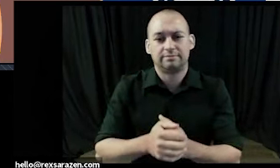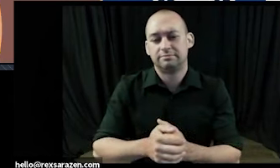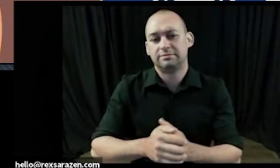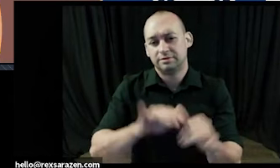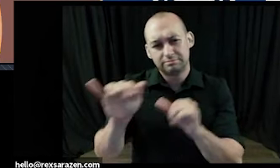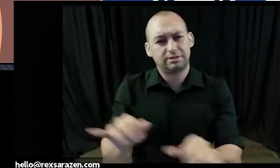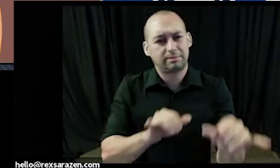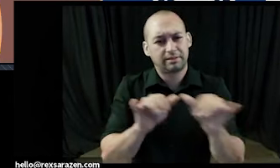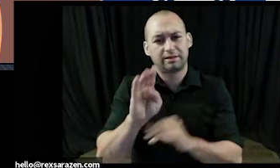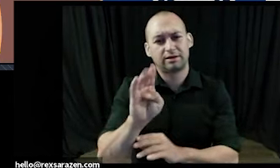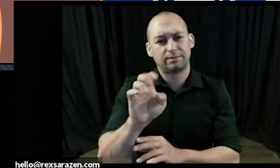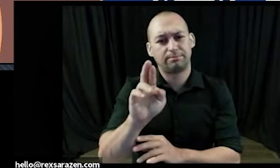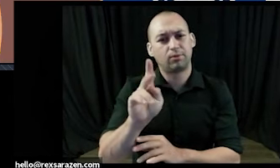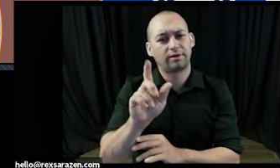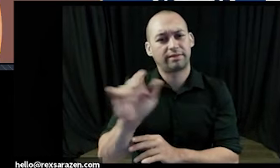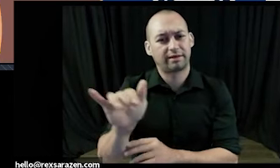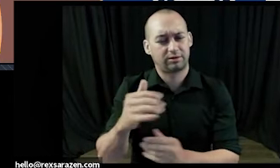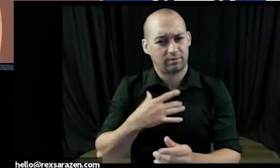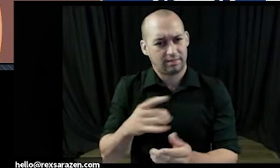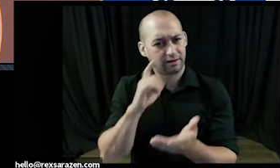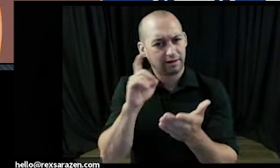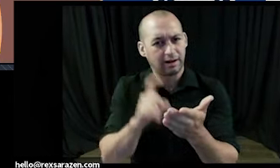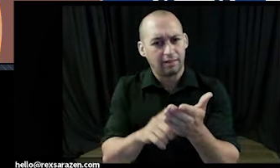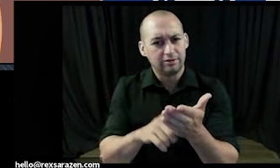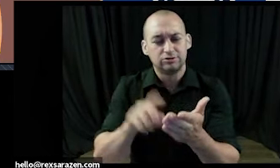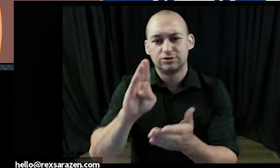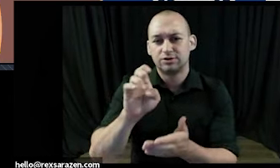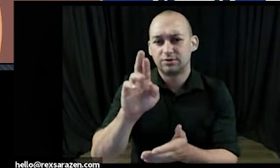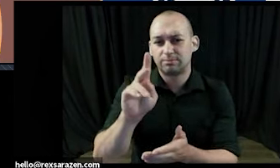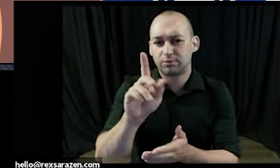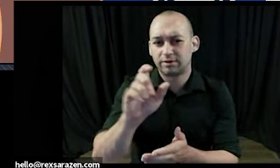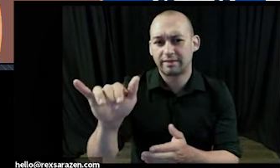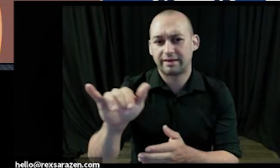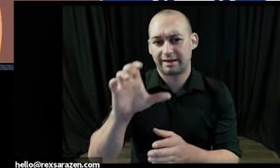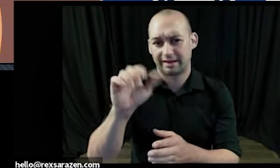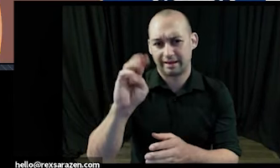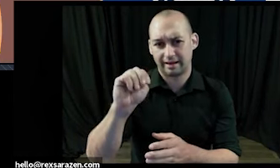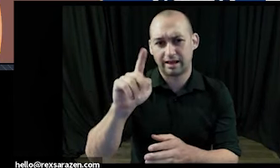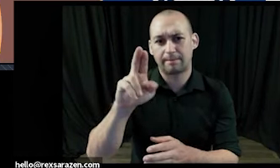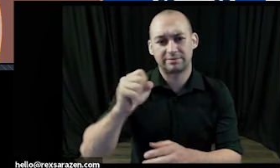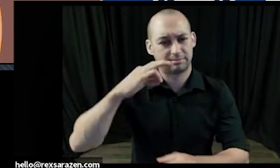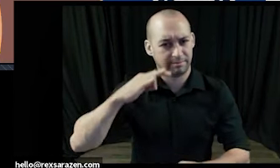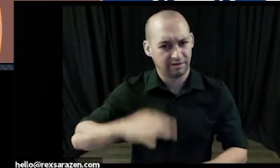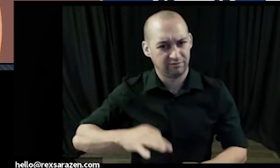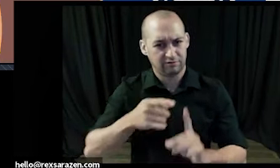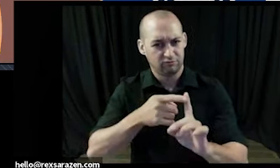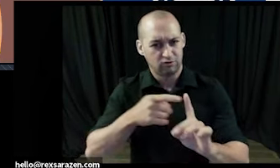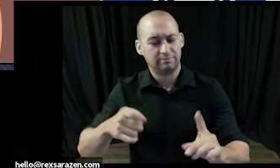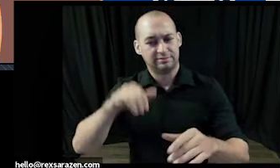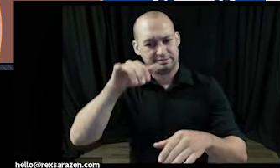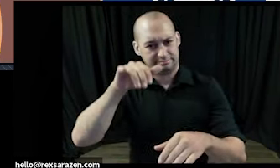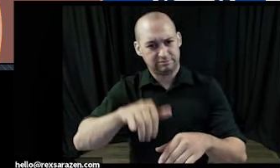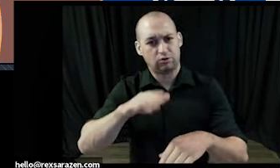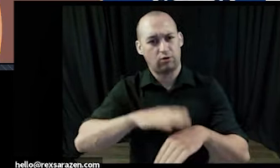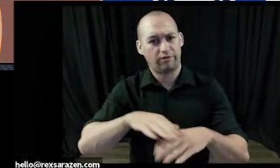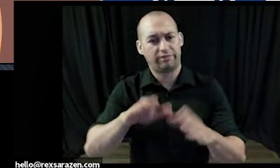we also like to acknowledge that the Berkeley campus benefits from and sits on the territory of the